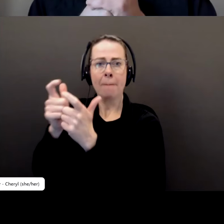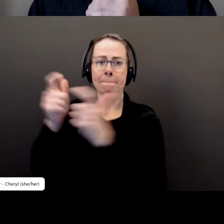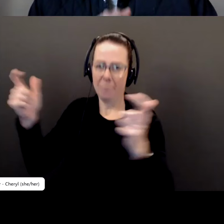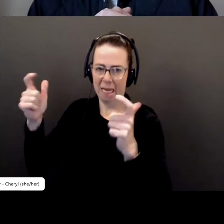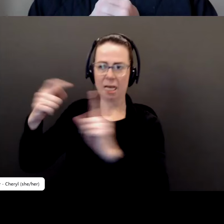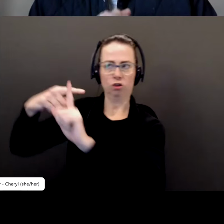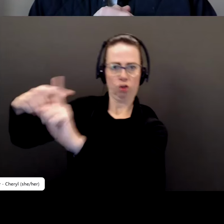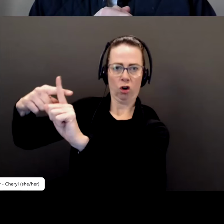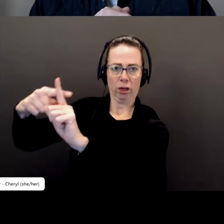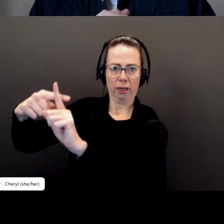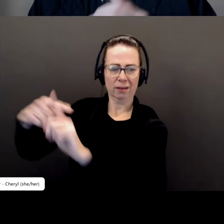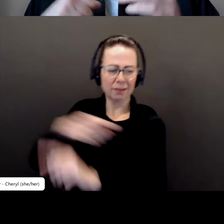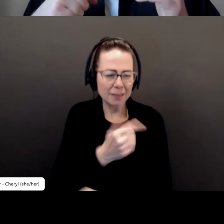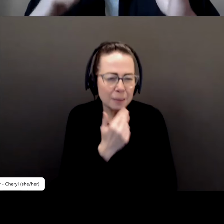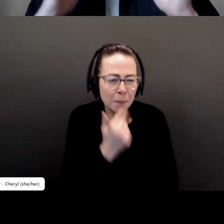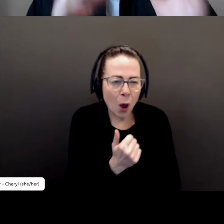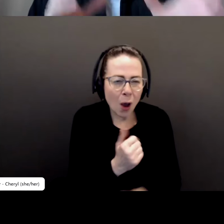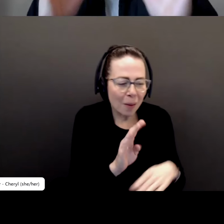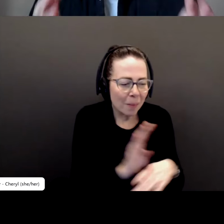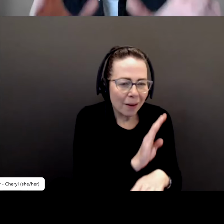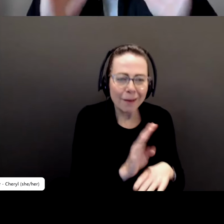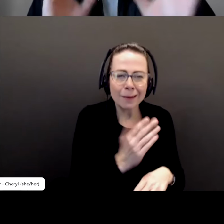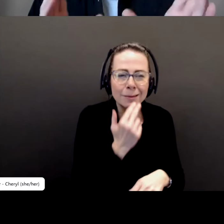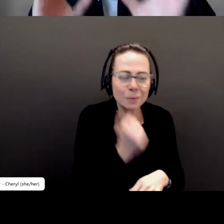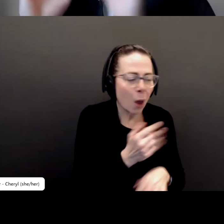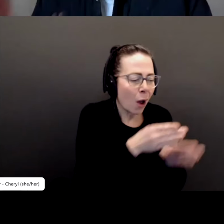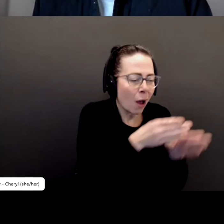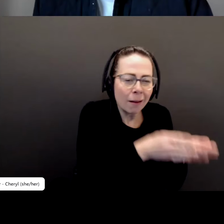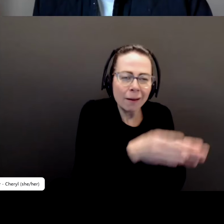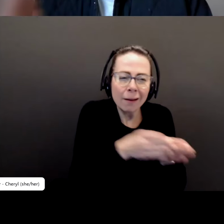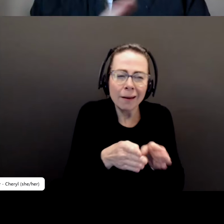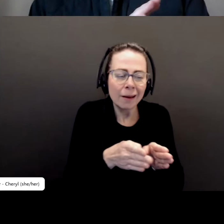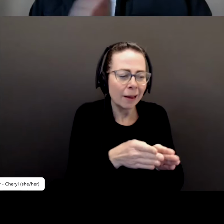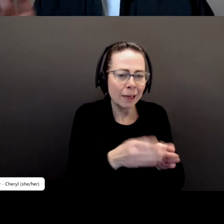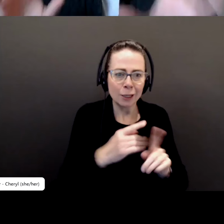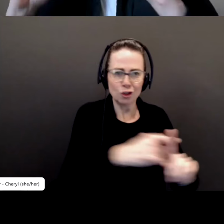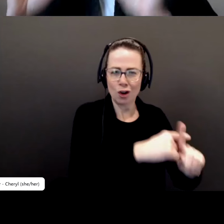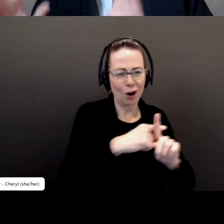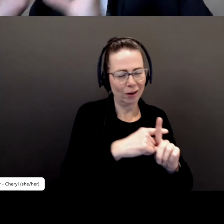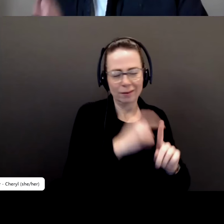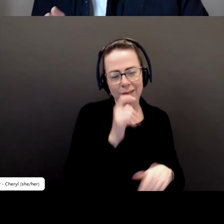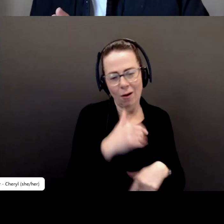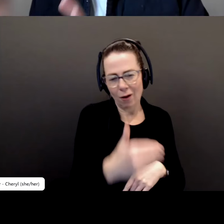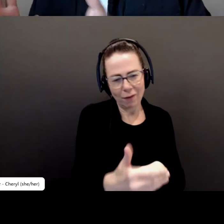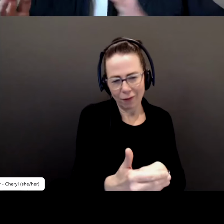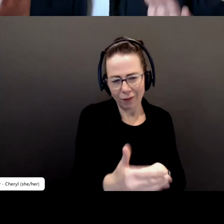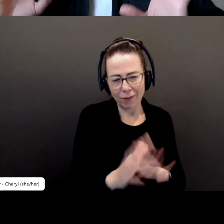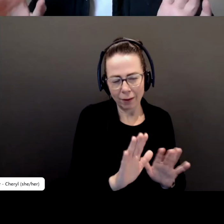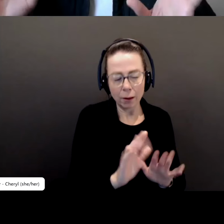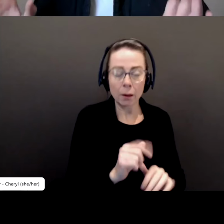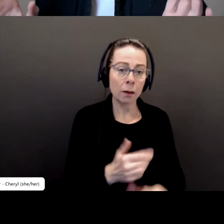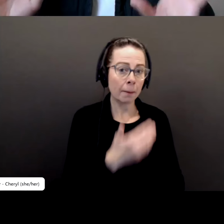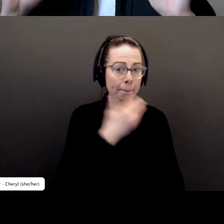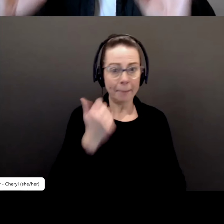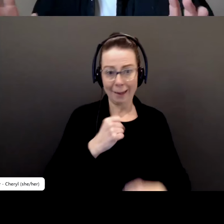And the big thing you need to care about is different usernames and logins everywhere. If you can get that, like you